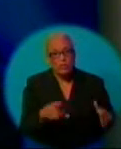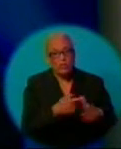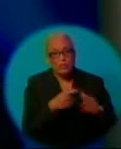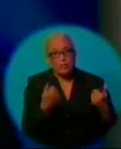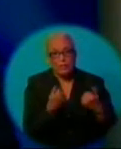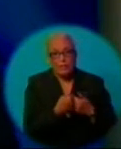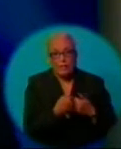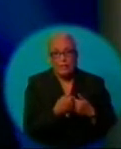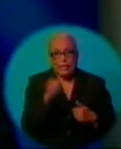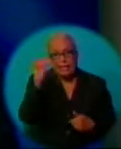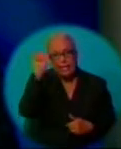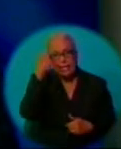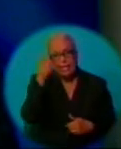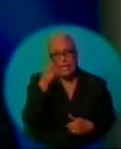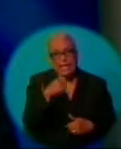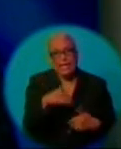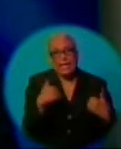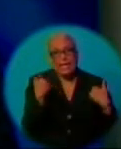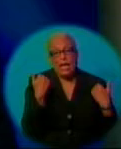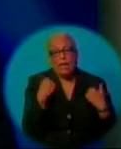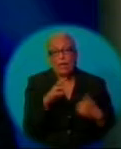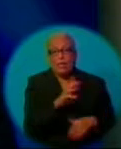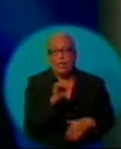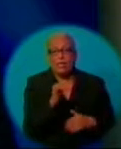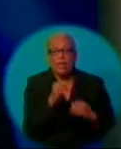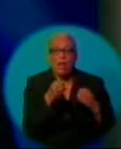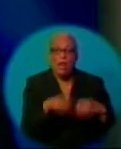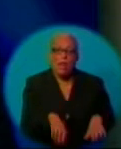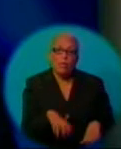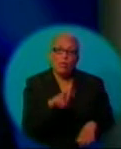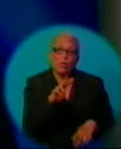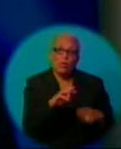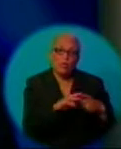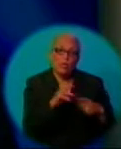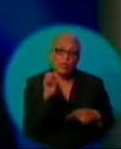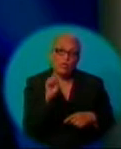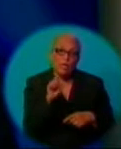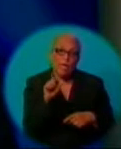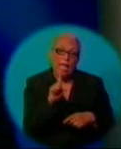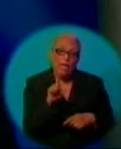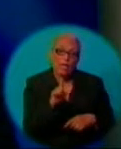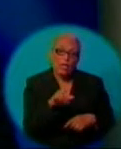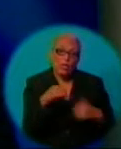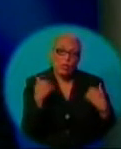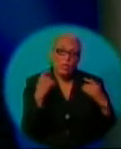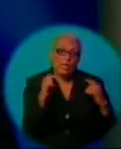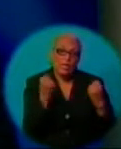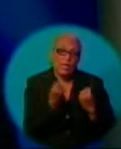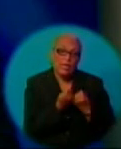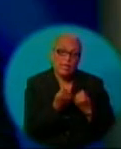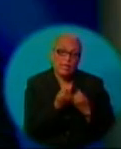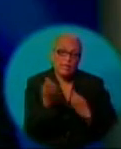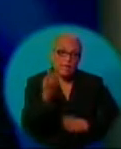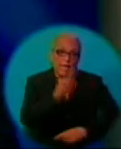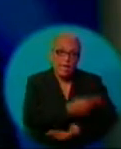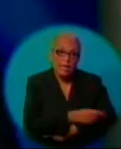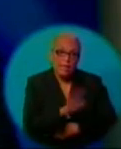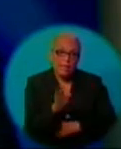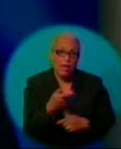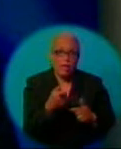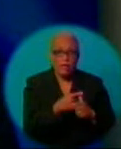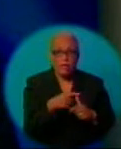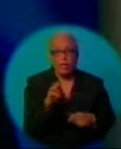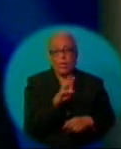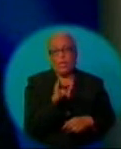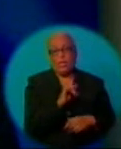quadrangular series in India. The Young Windies went down by 2 wickets to Sri Lanka's youth team at the Reddy Stadium today. Batting first,